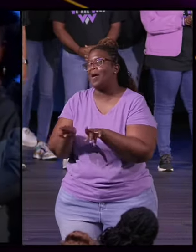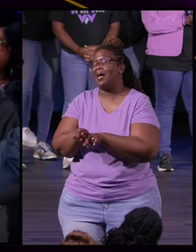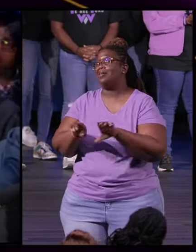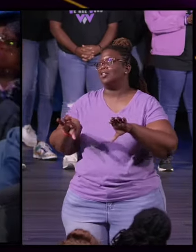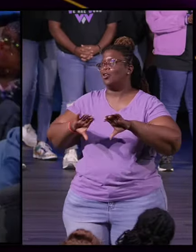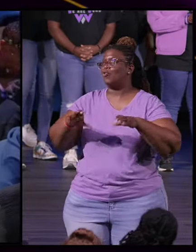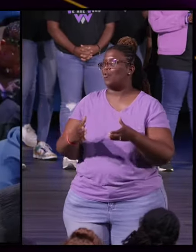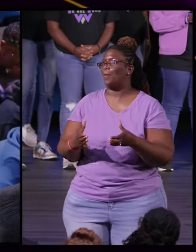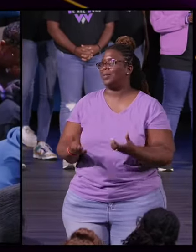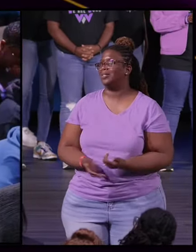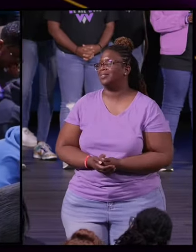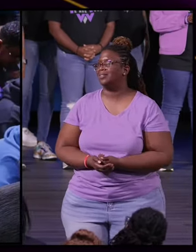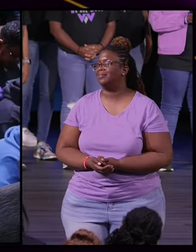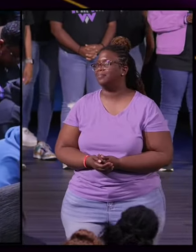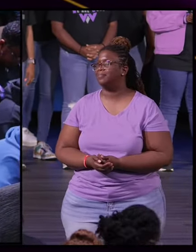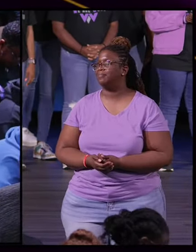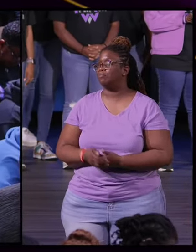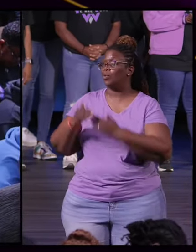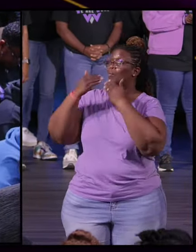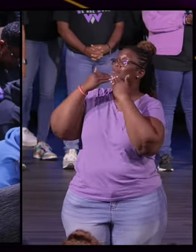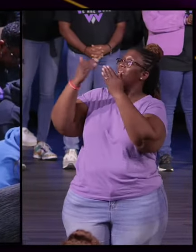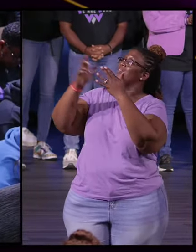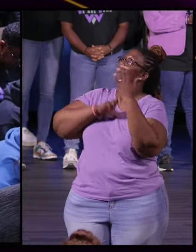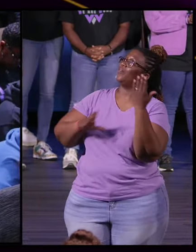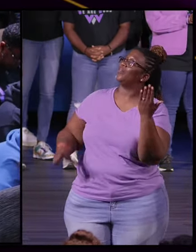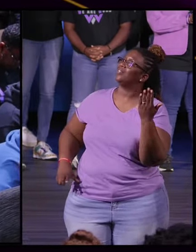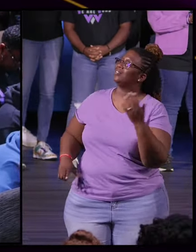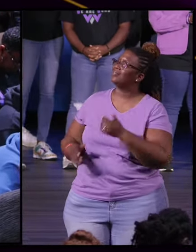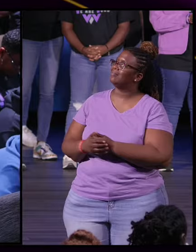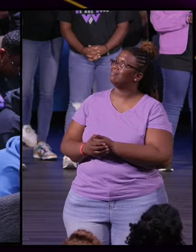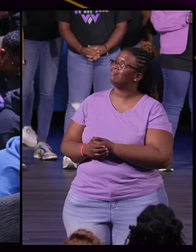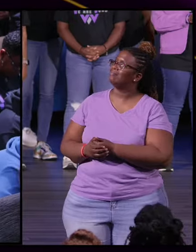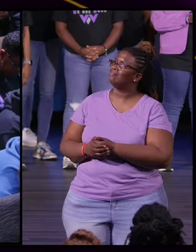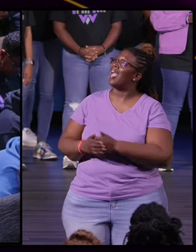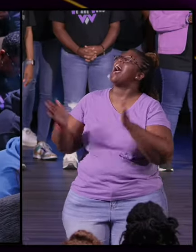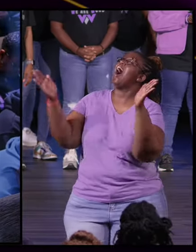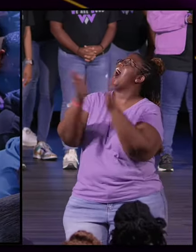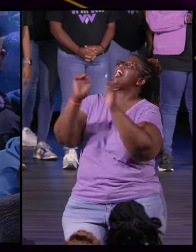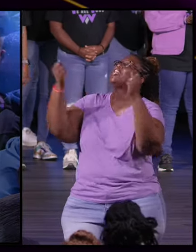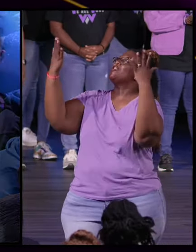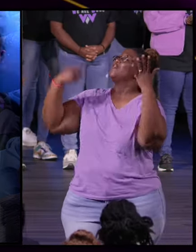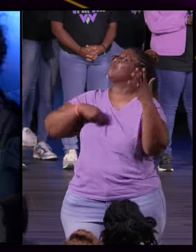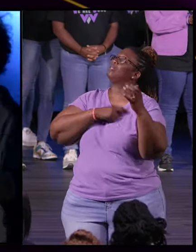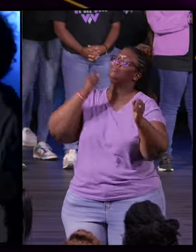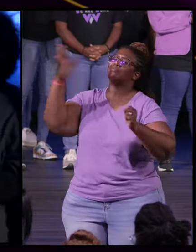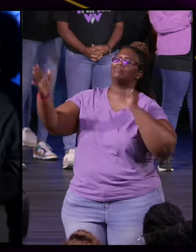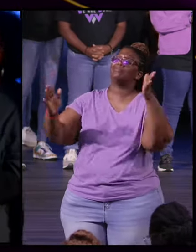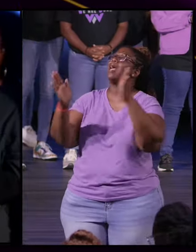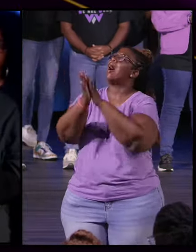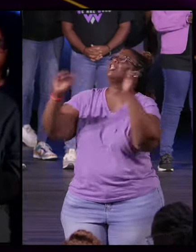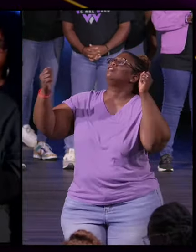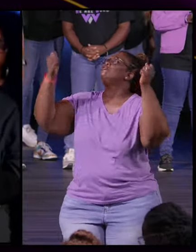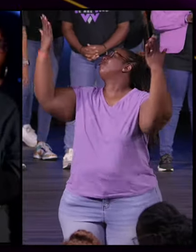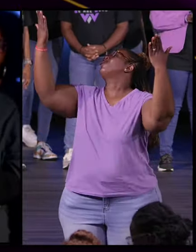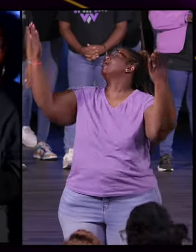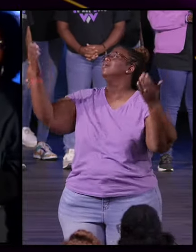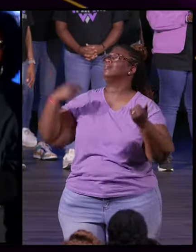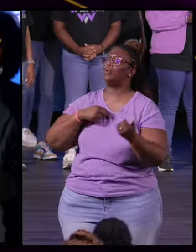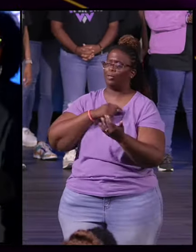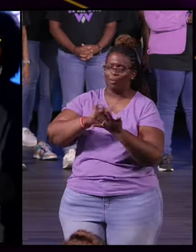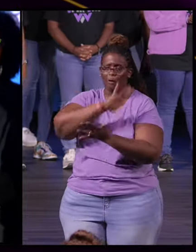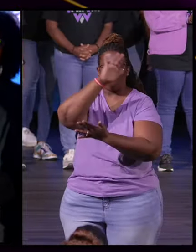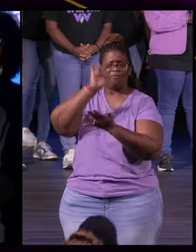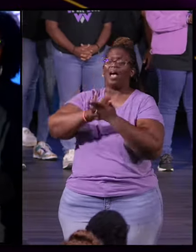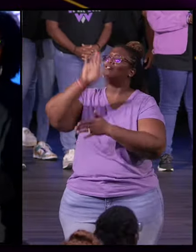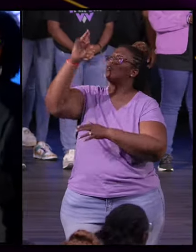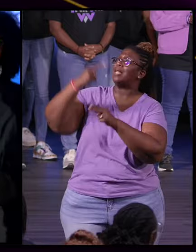body. We thank you, Lord. We shout hallelujah to your name. We glorify your